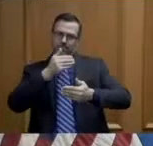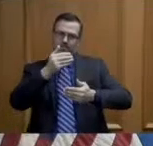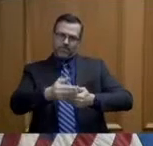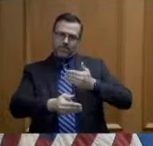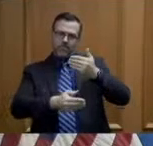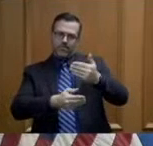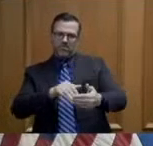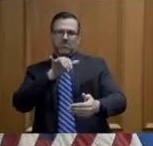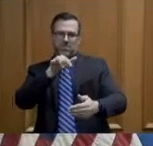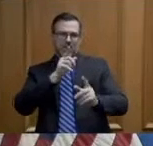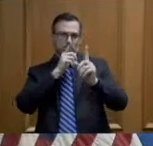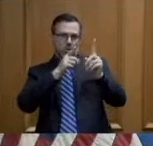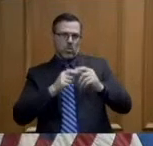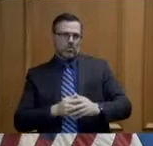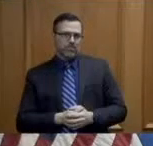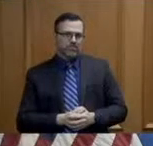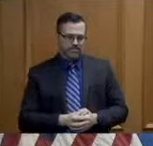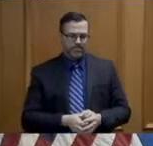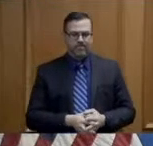Thank you, Governor.